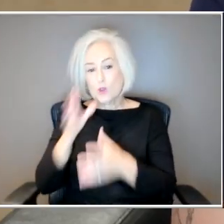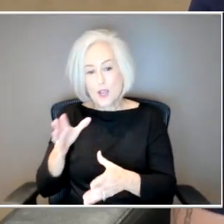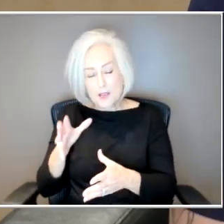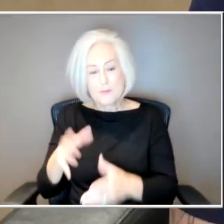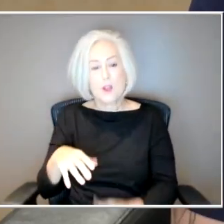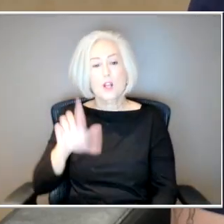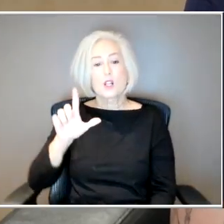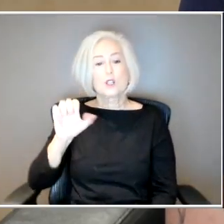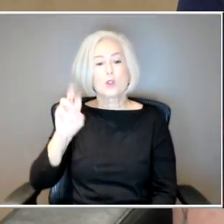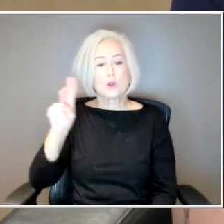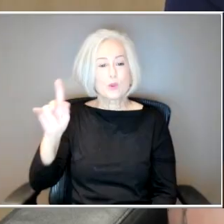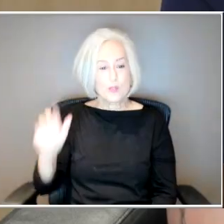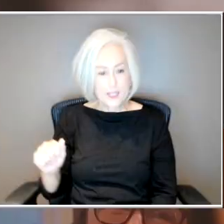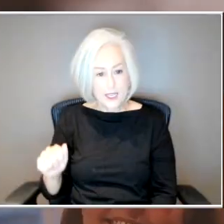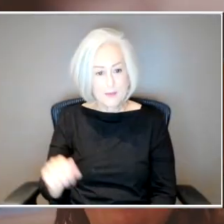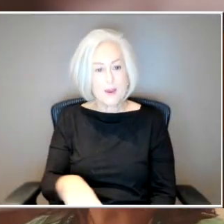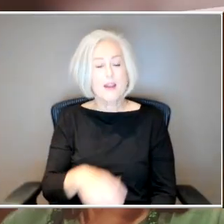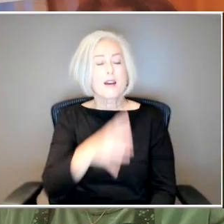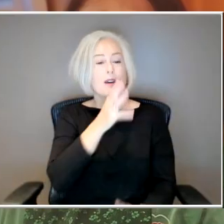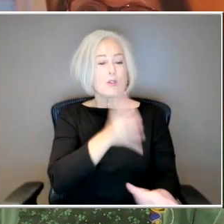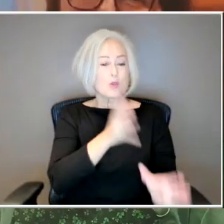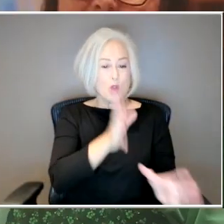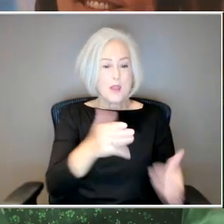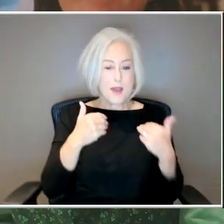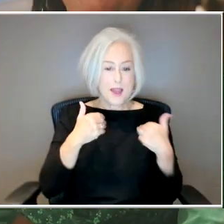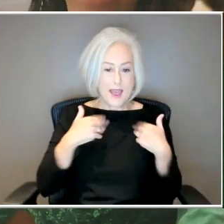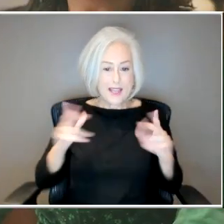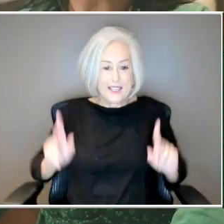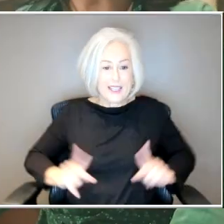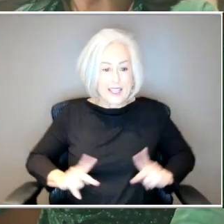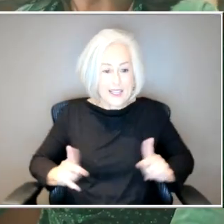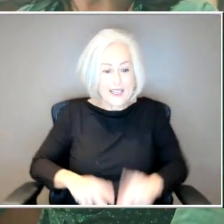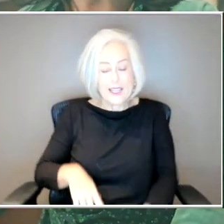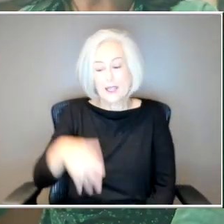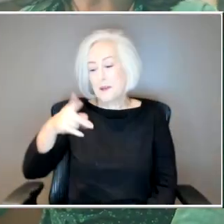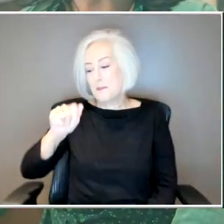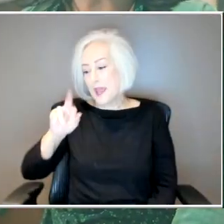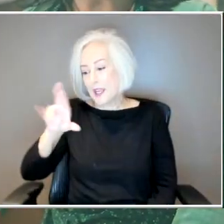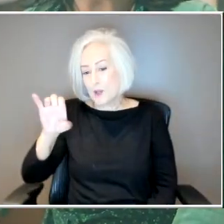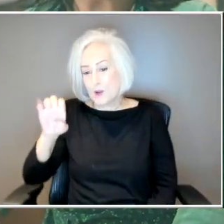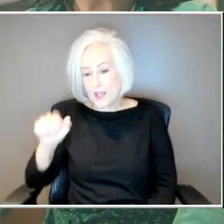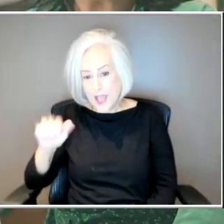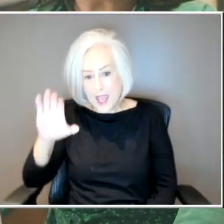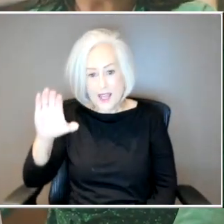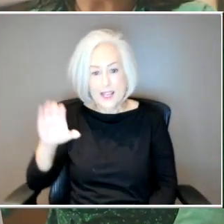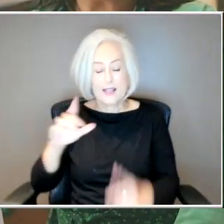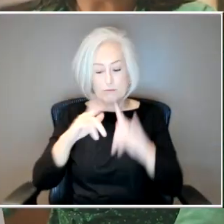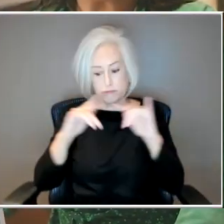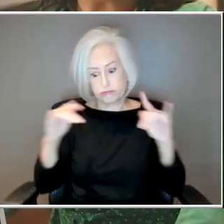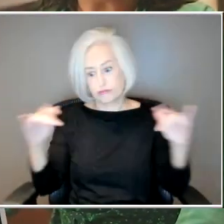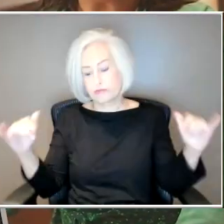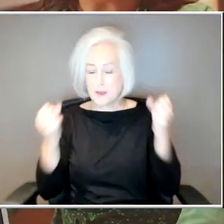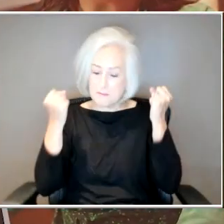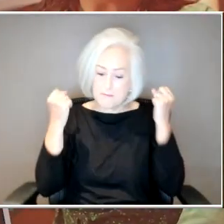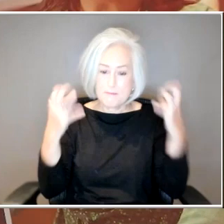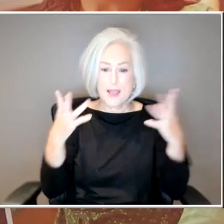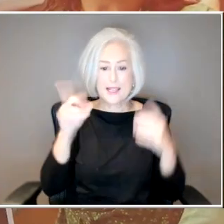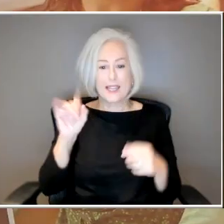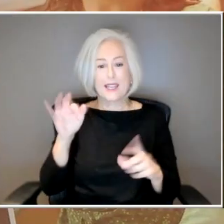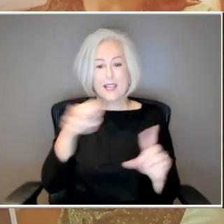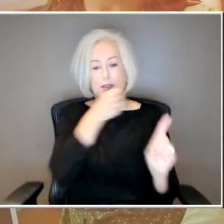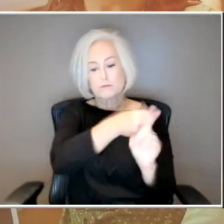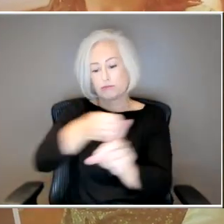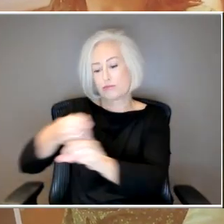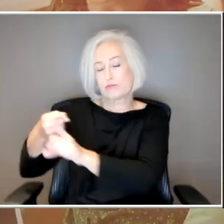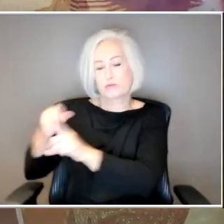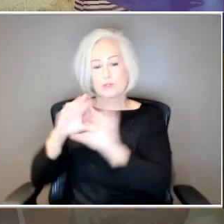all the cancers. Prostate cancer, pancreatic cancer, and like 2 great-grandpas. Over time, as Mackenzie Patrick connected the